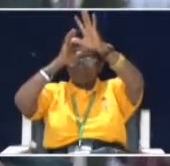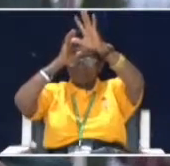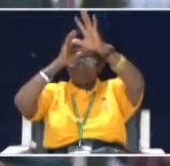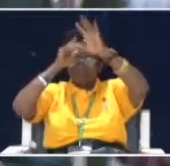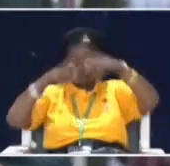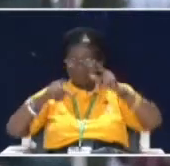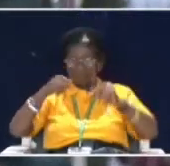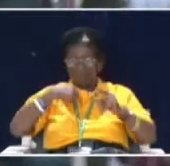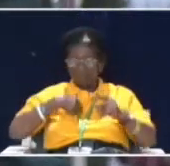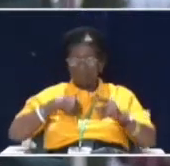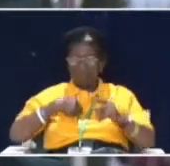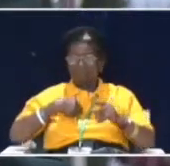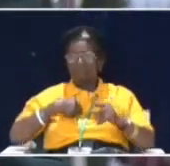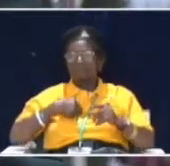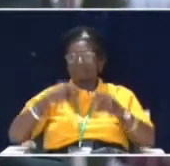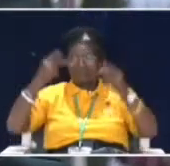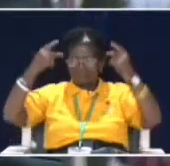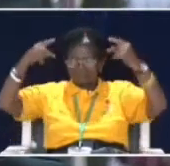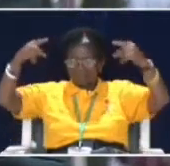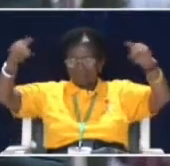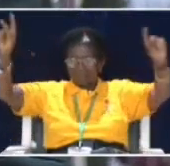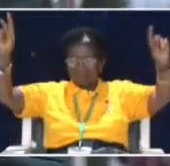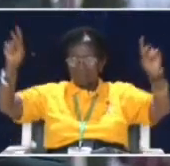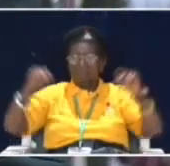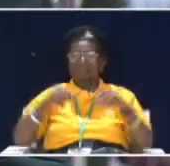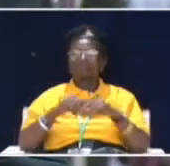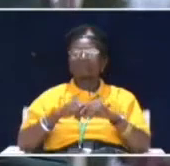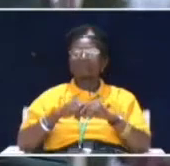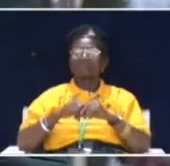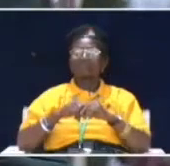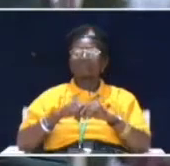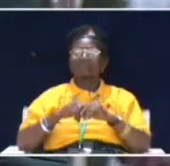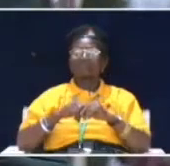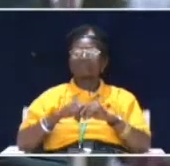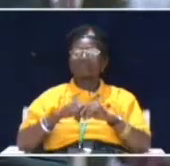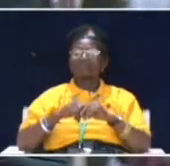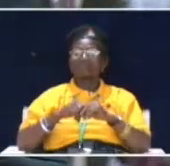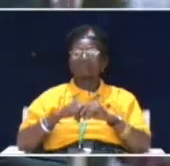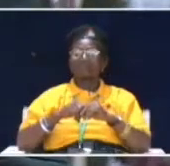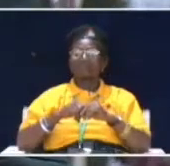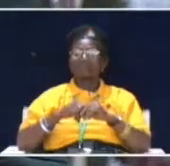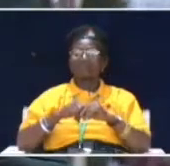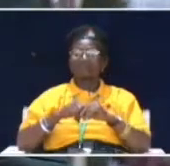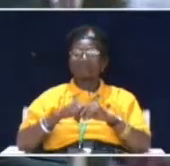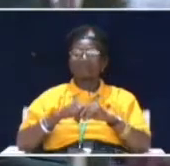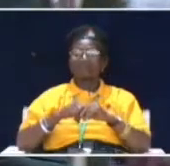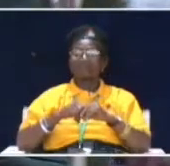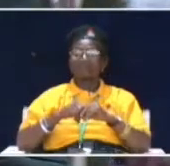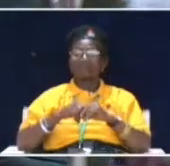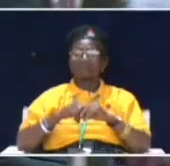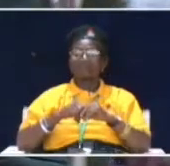Let me flourish. Ẹ jẹ́ kí n ṣe rere tó bẹ́ẹ̀ gẹ́ kí n gbilẹ̀.